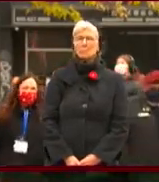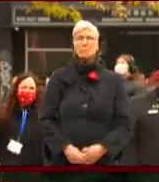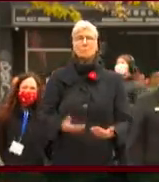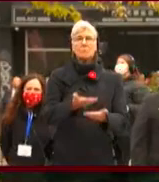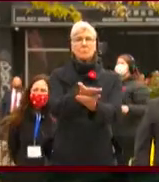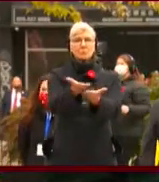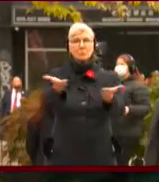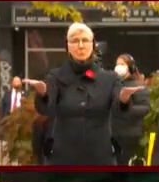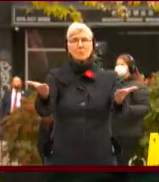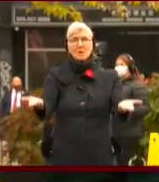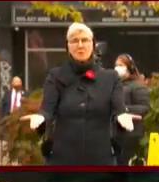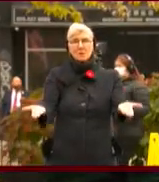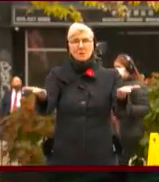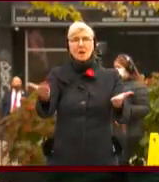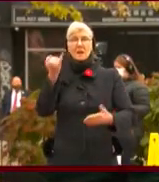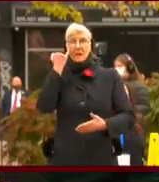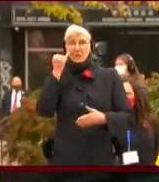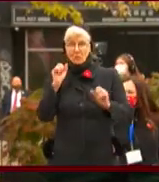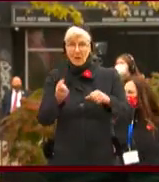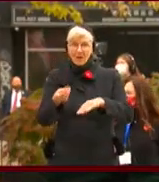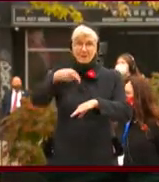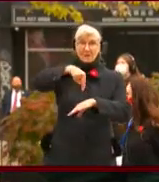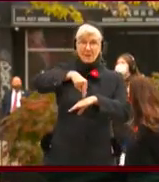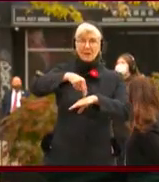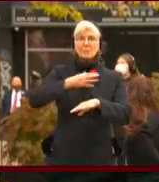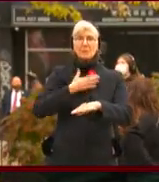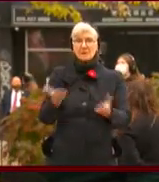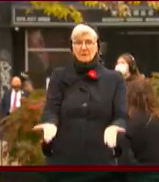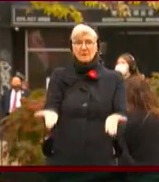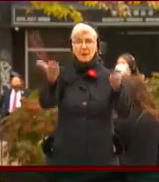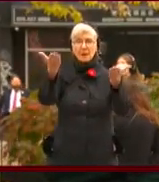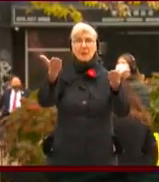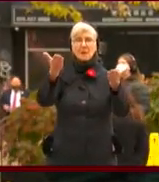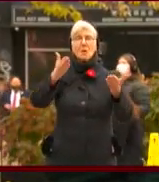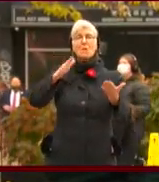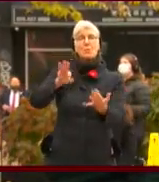Ladies and gentlemen, please stand as you are able for the playing of the Royal Anthem.